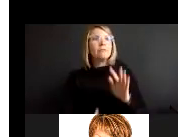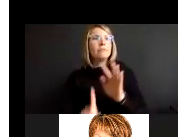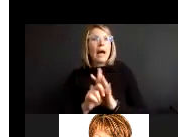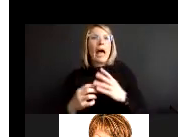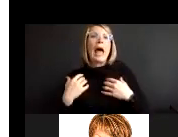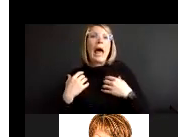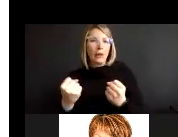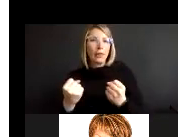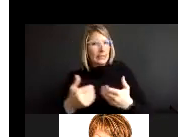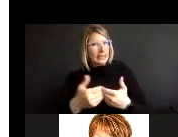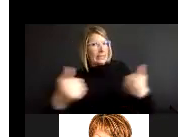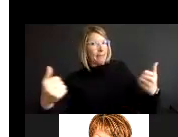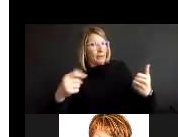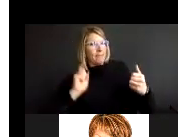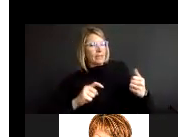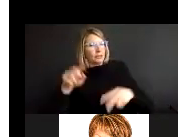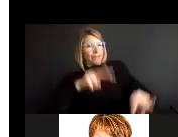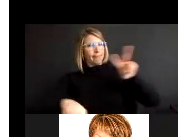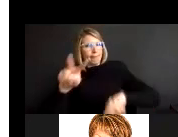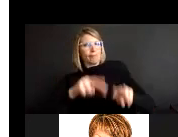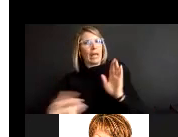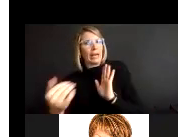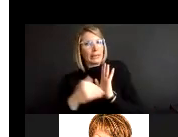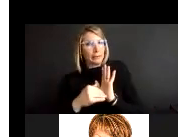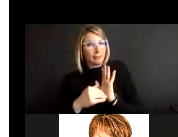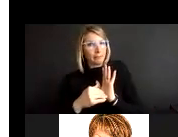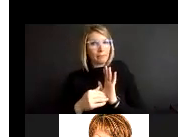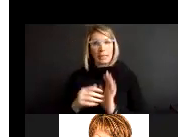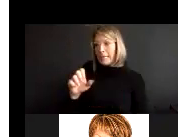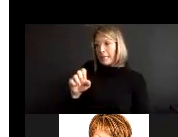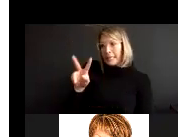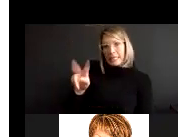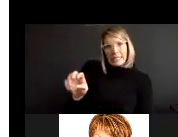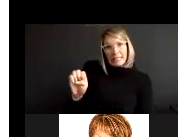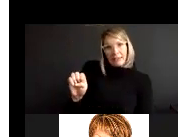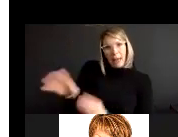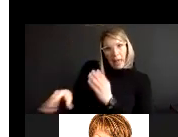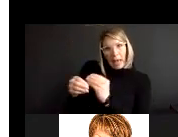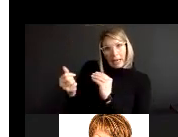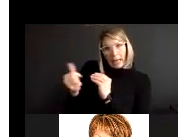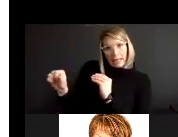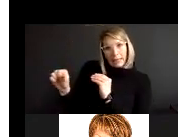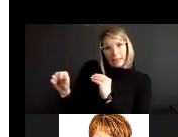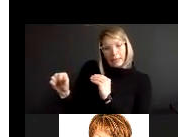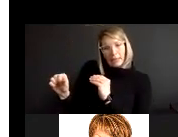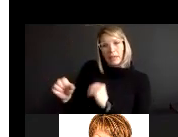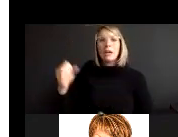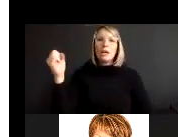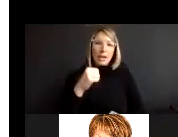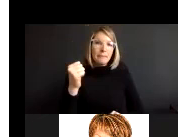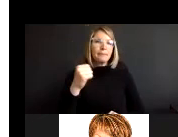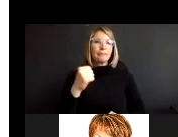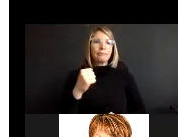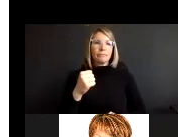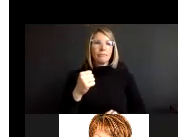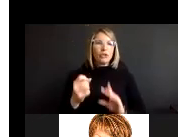that? Steve, anything else to add to that before I pass it back to you? I would say just on that point about, the adult has capacity, but there is risk.